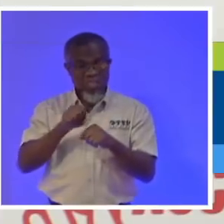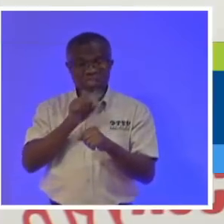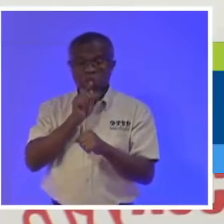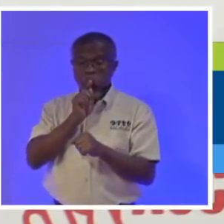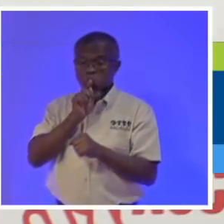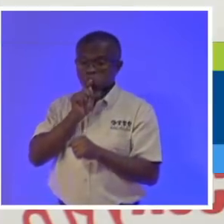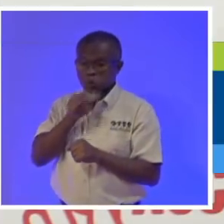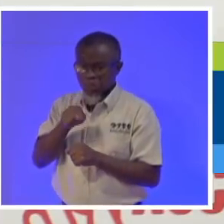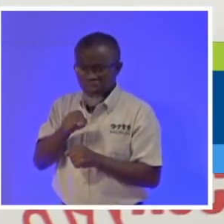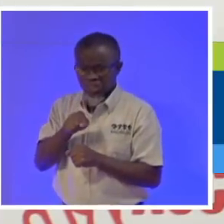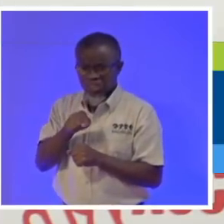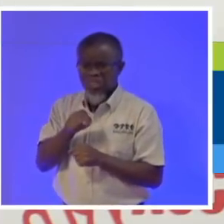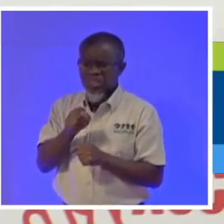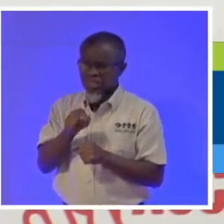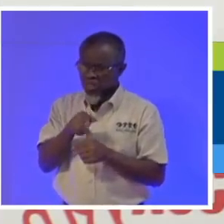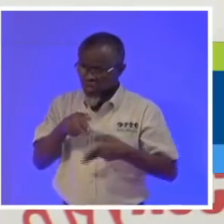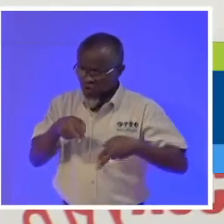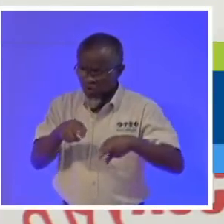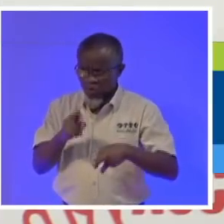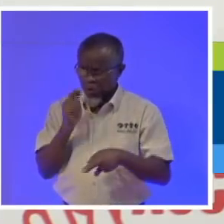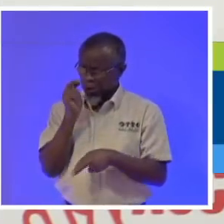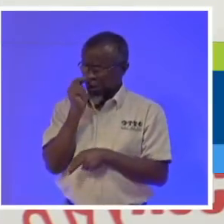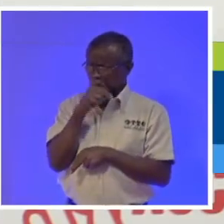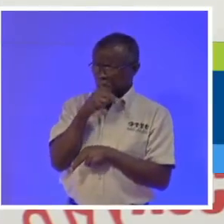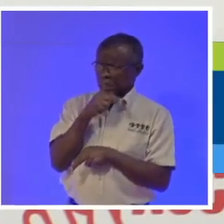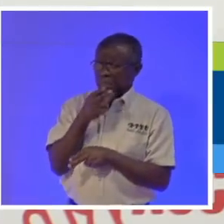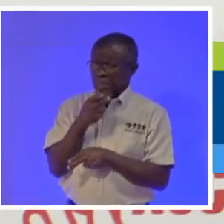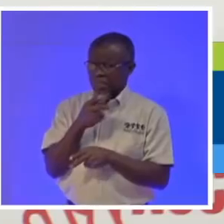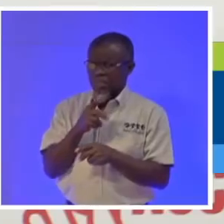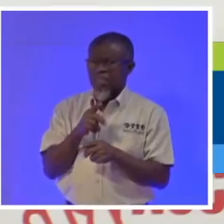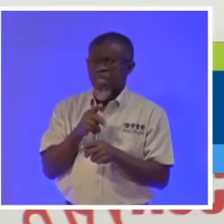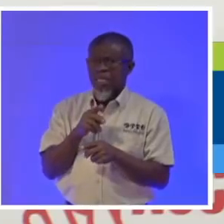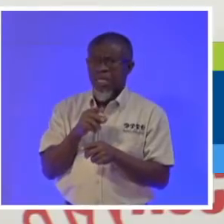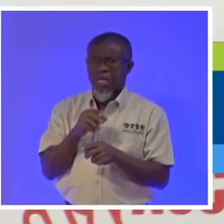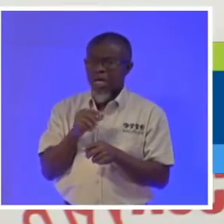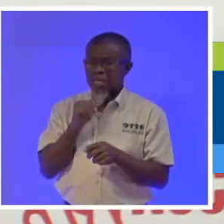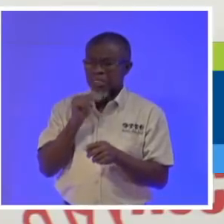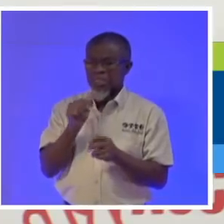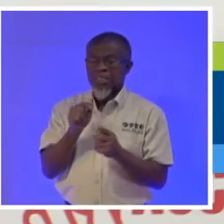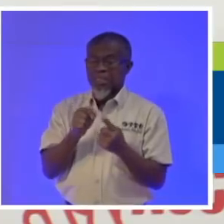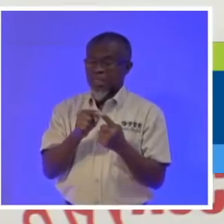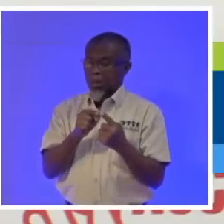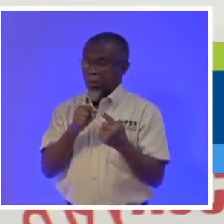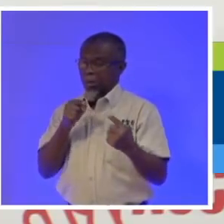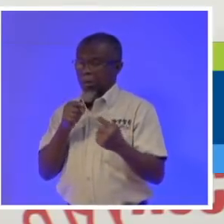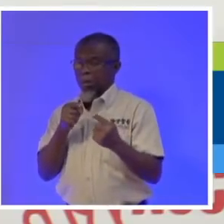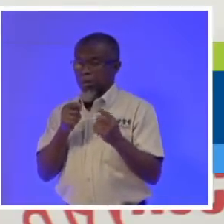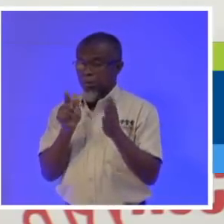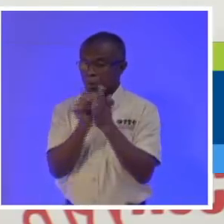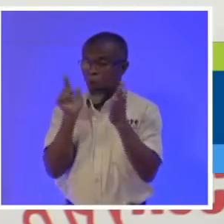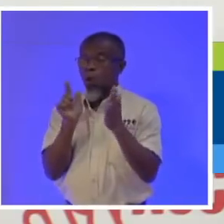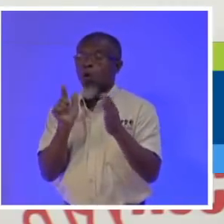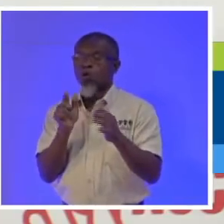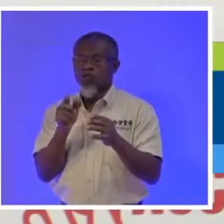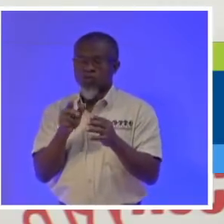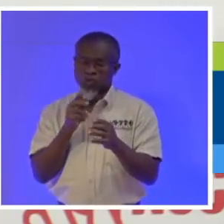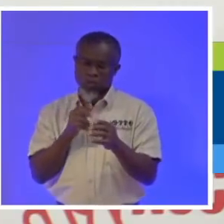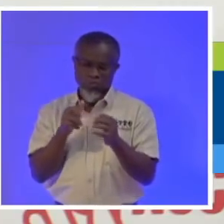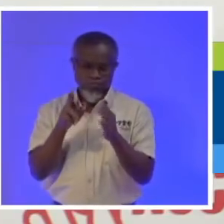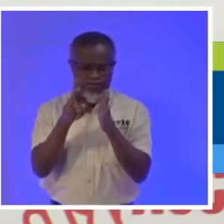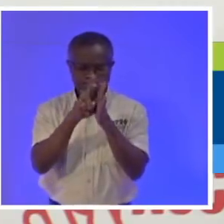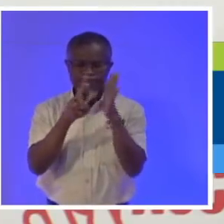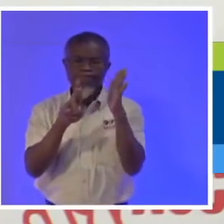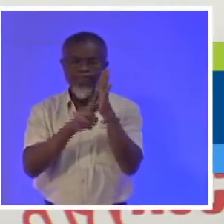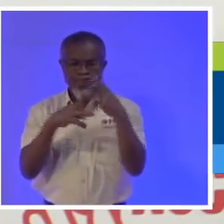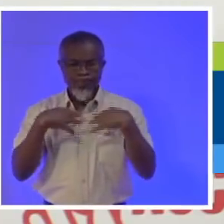nasty, and B, against the public health laws, and it should be discouraged. But this may not be the most important factor